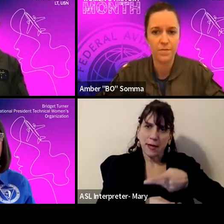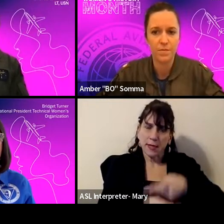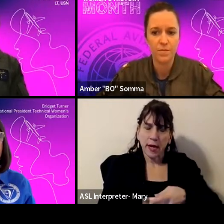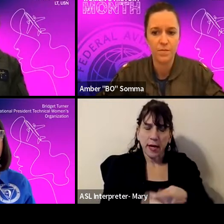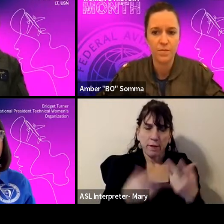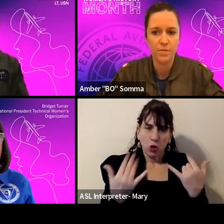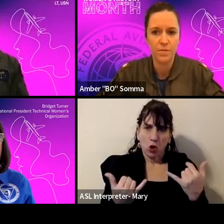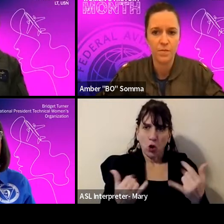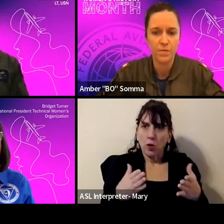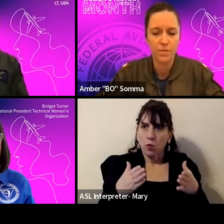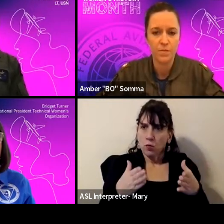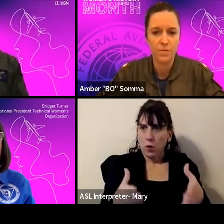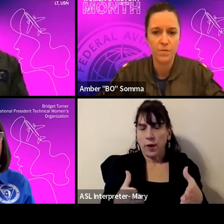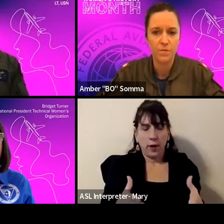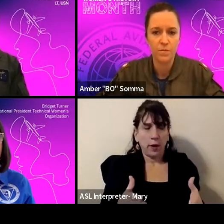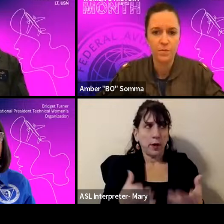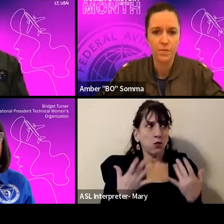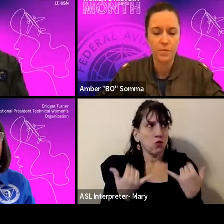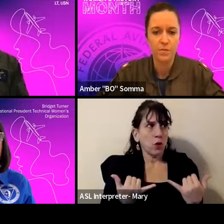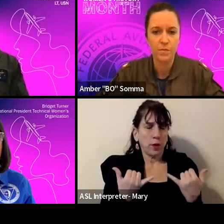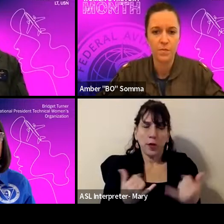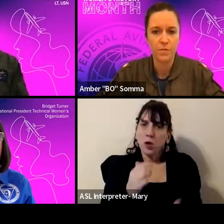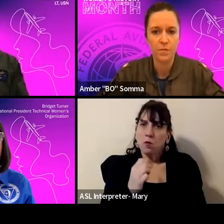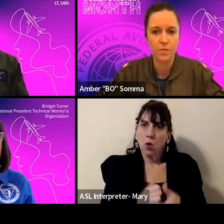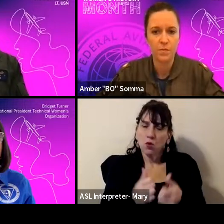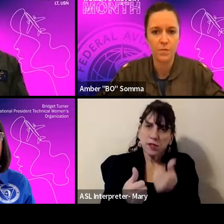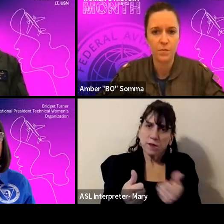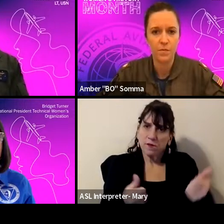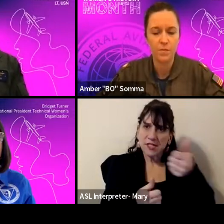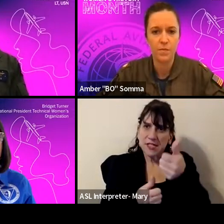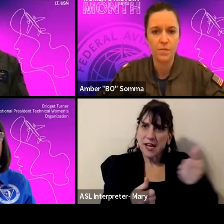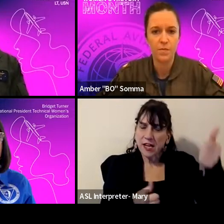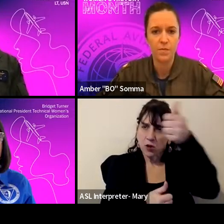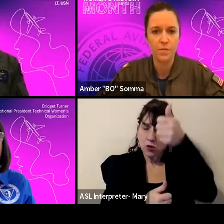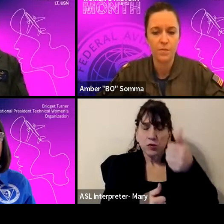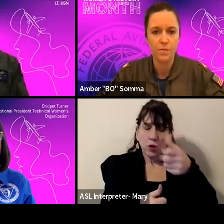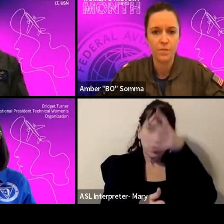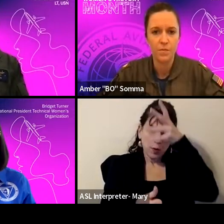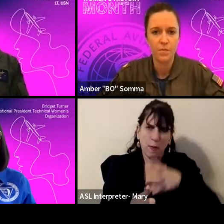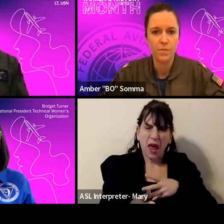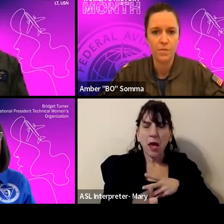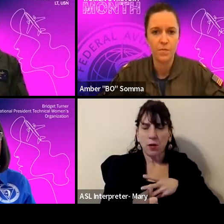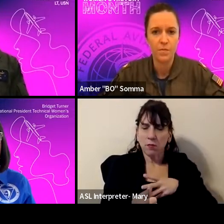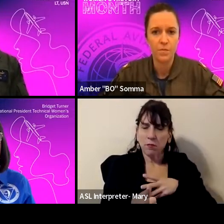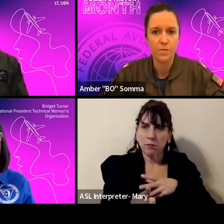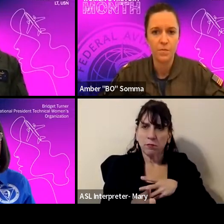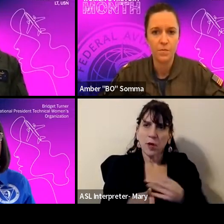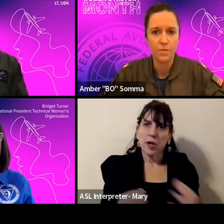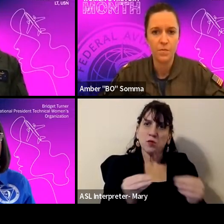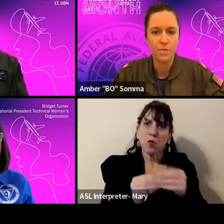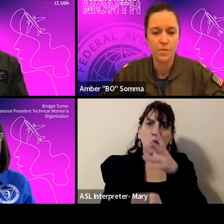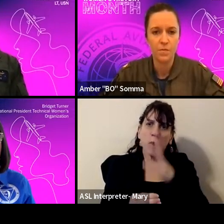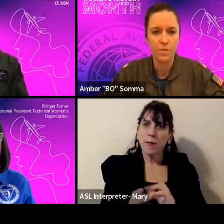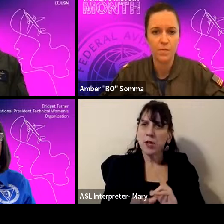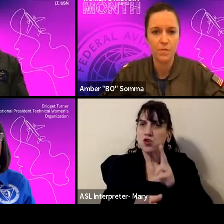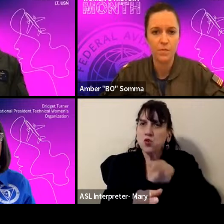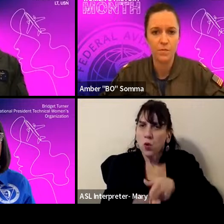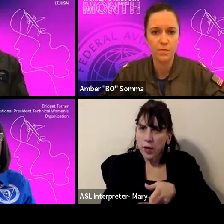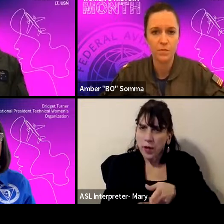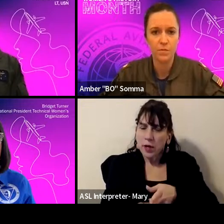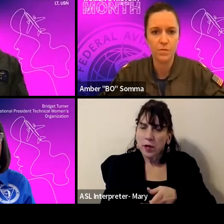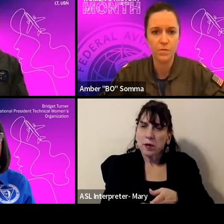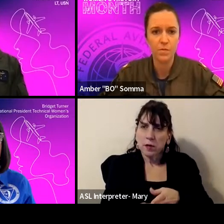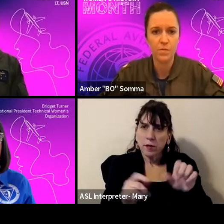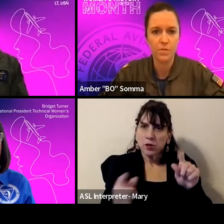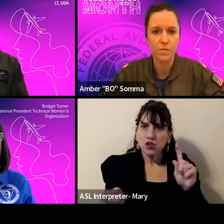action. Currently, the majority of senior leadership is made up of men. And as more women join, this needs to change